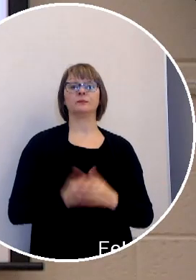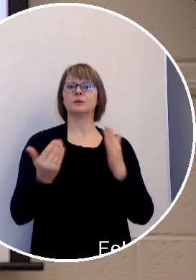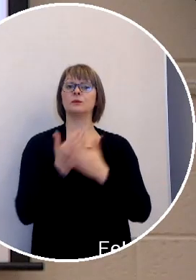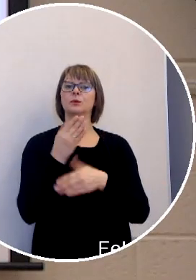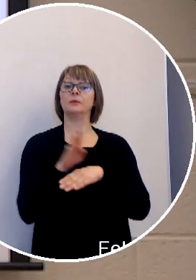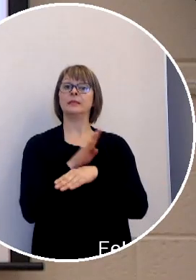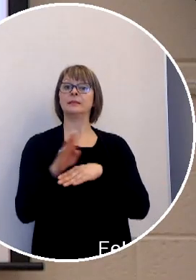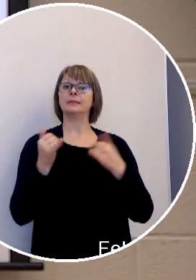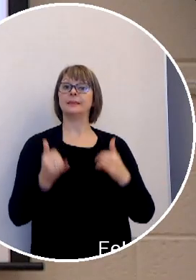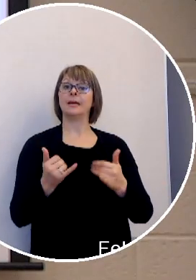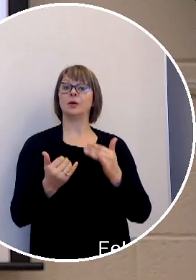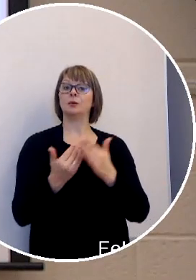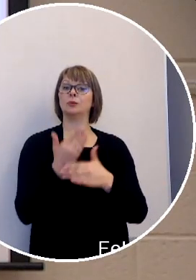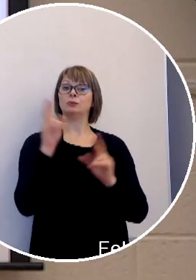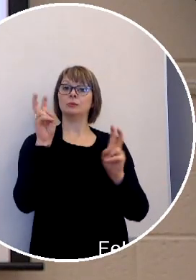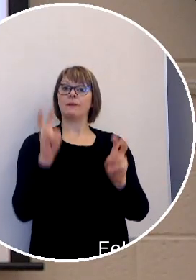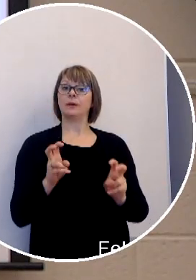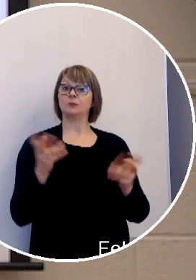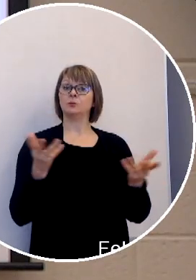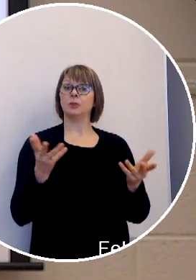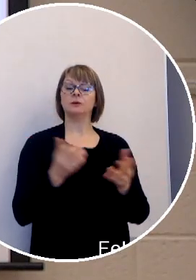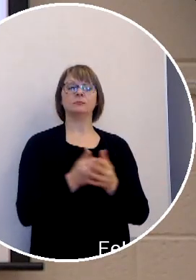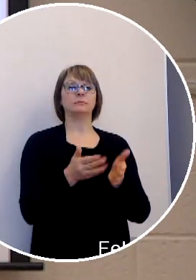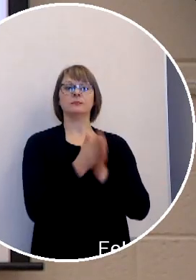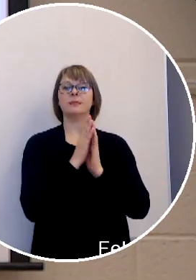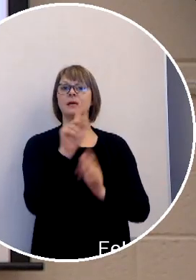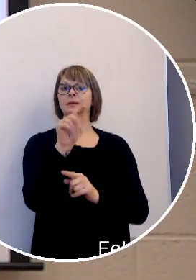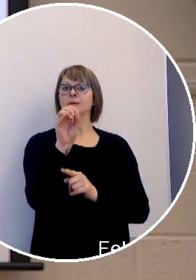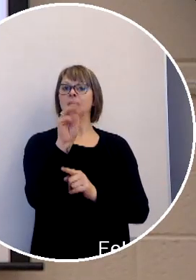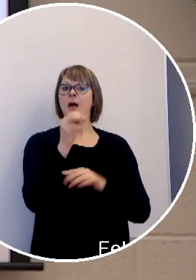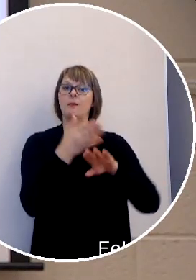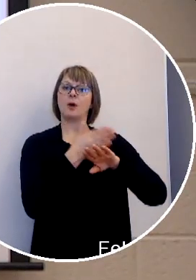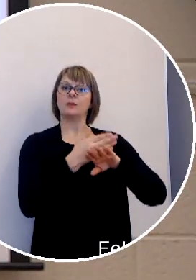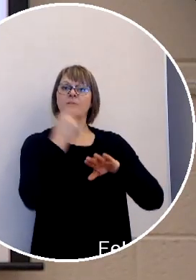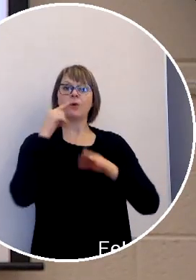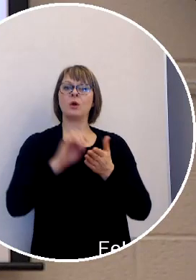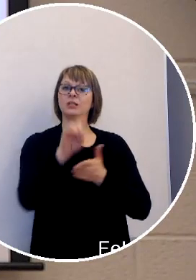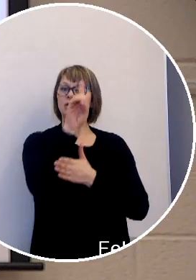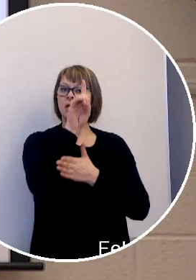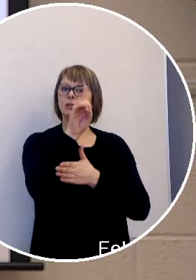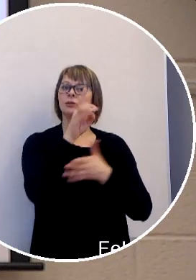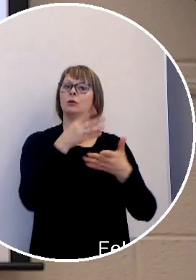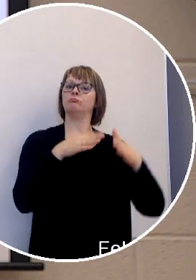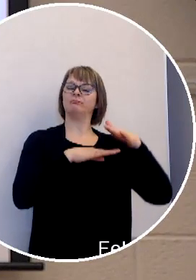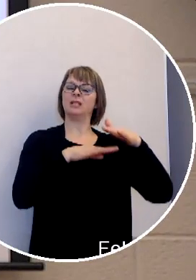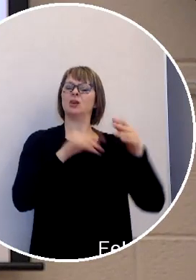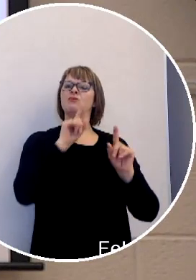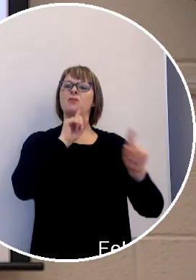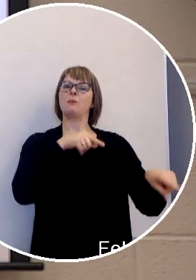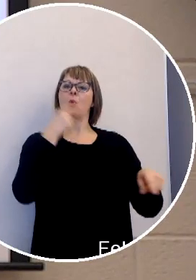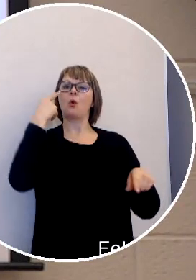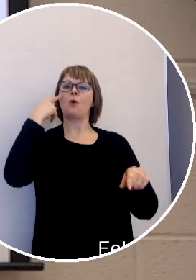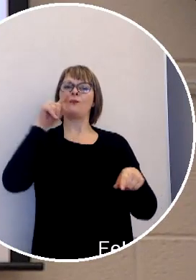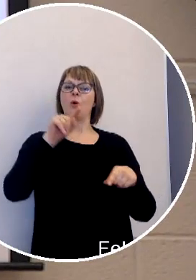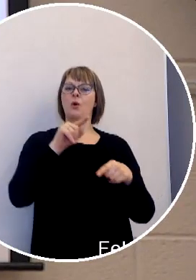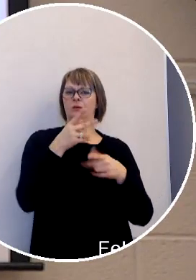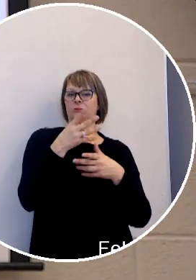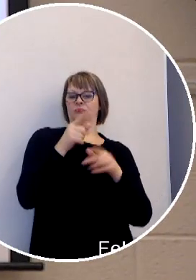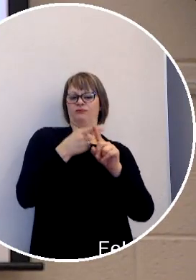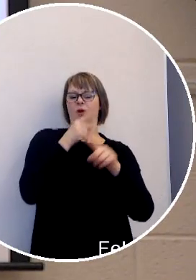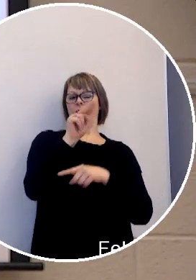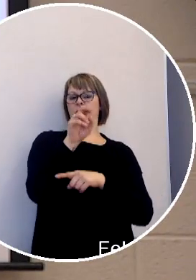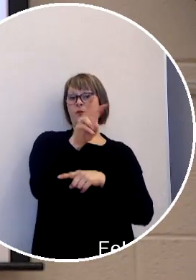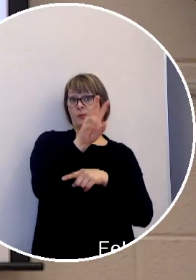new business, we're going to ask Tom to give us an update on the Educational Foundation report of November 4th and